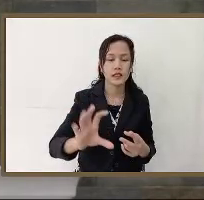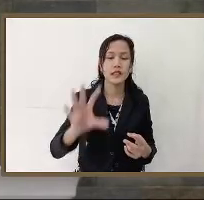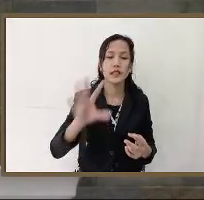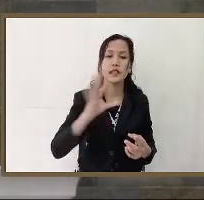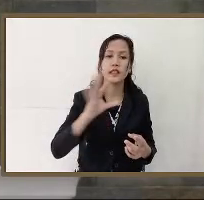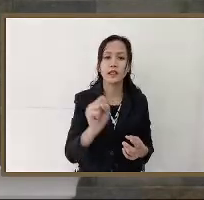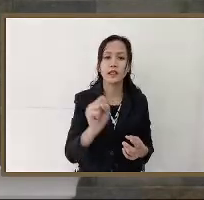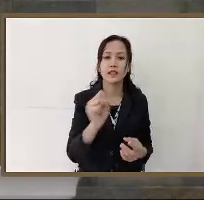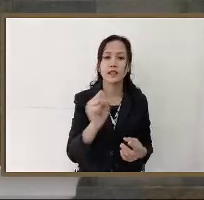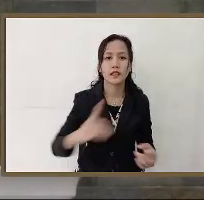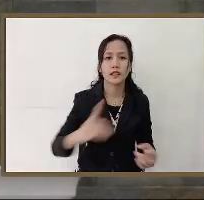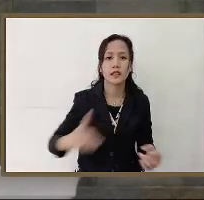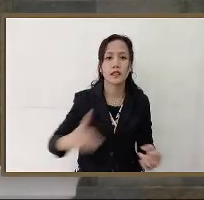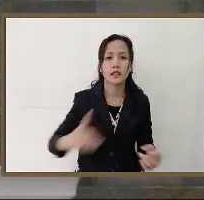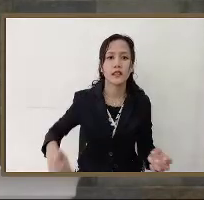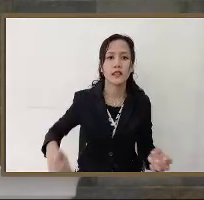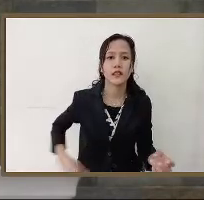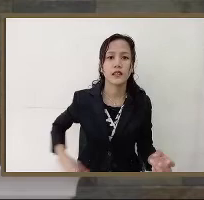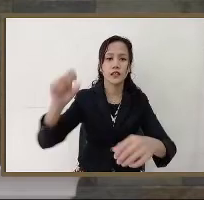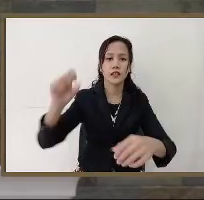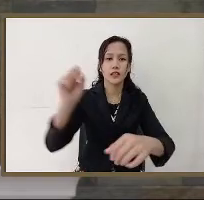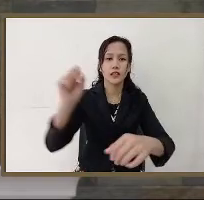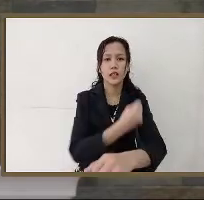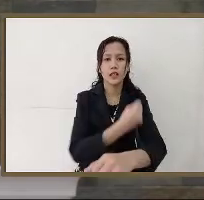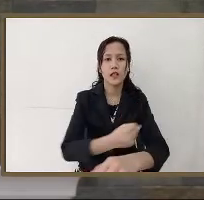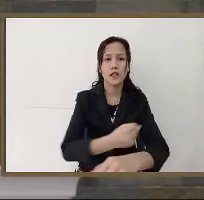of Thanksgiving, chapter 22.